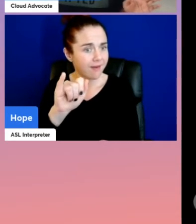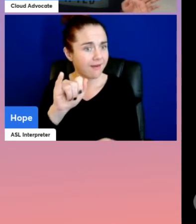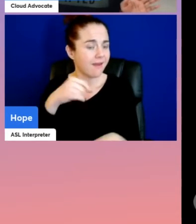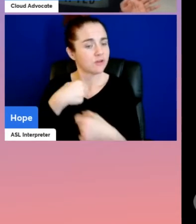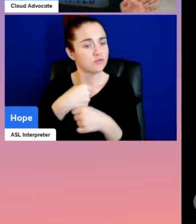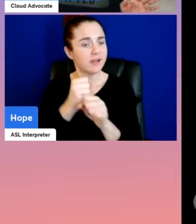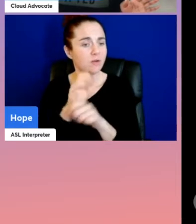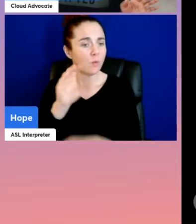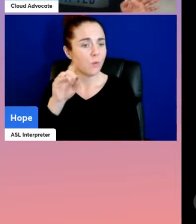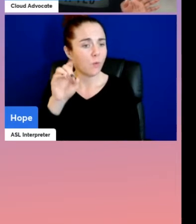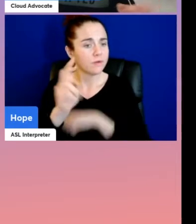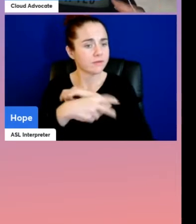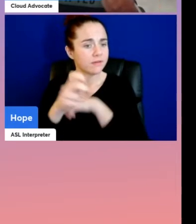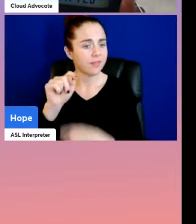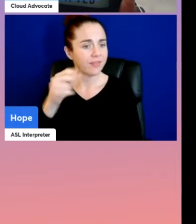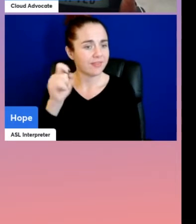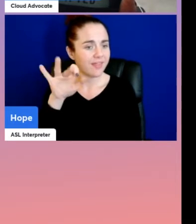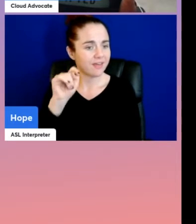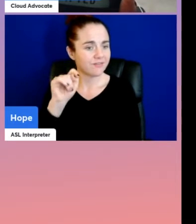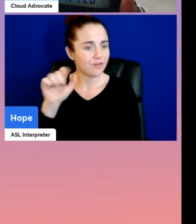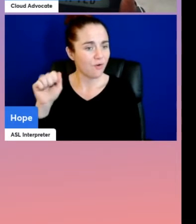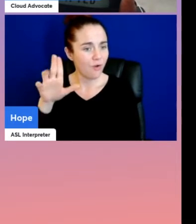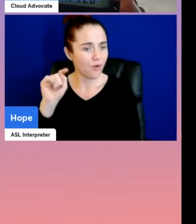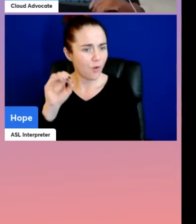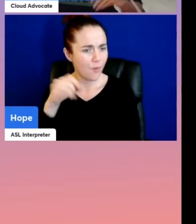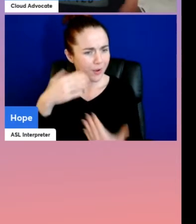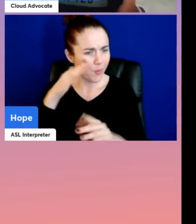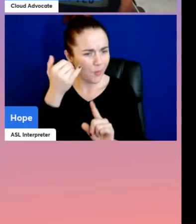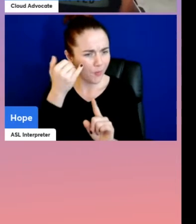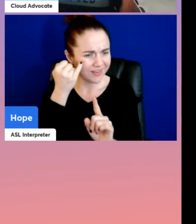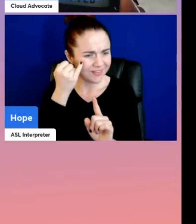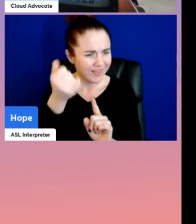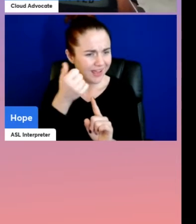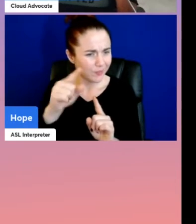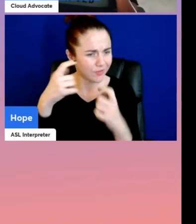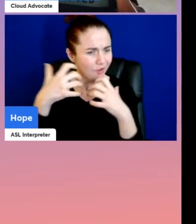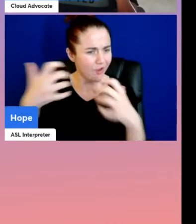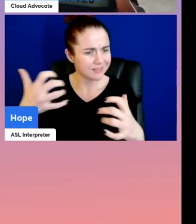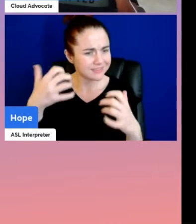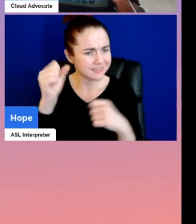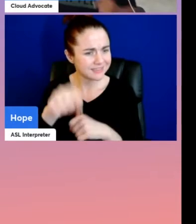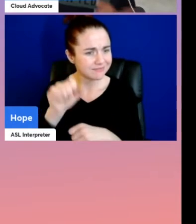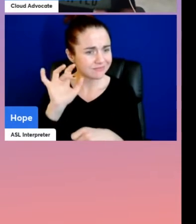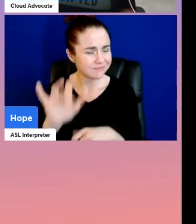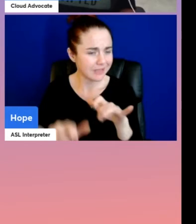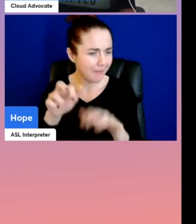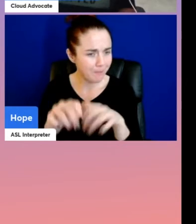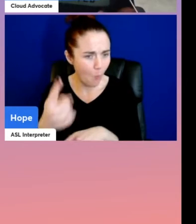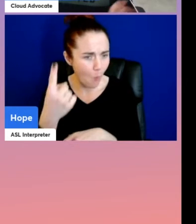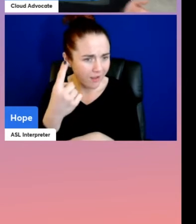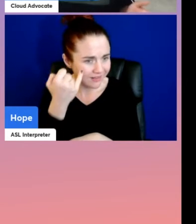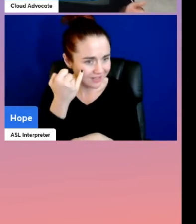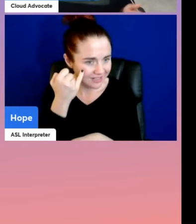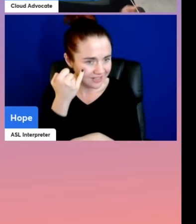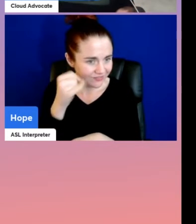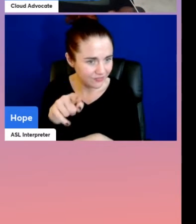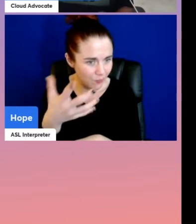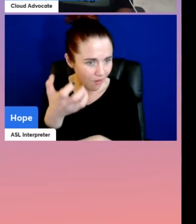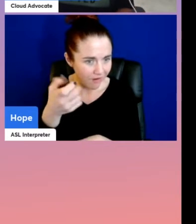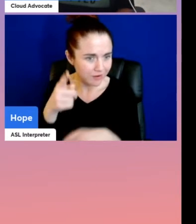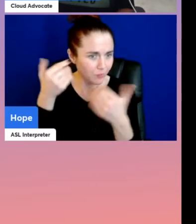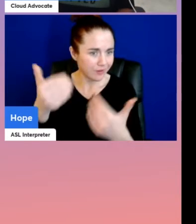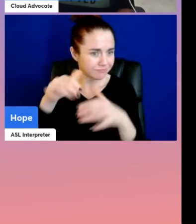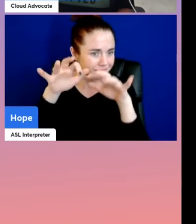in the audience was there. If you can like put one on the board if you like. You can enter one into the